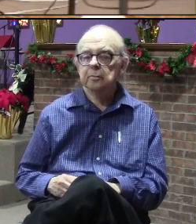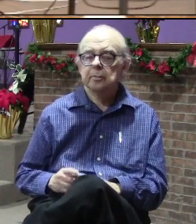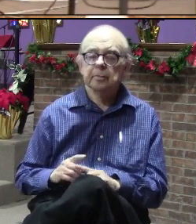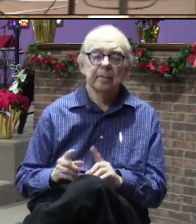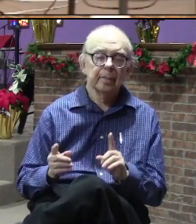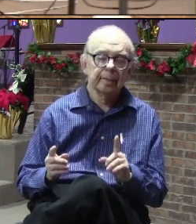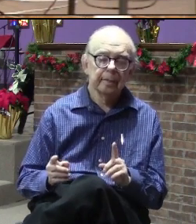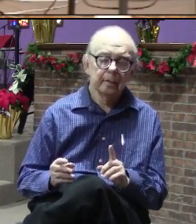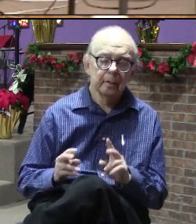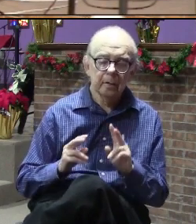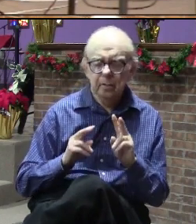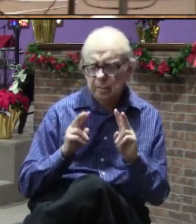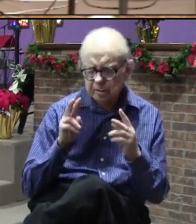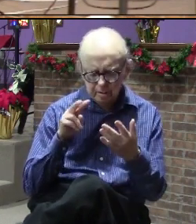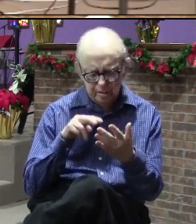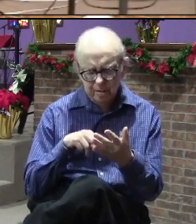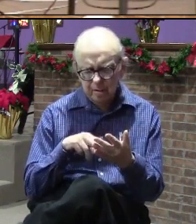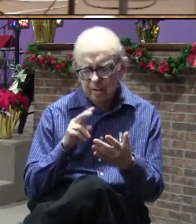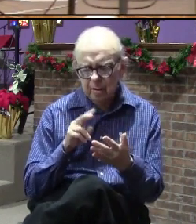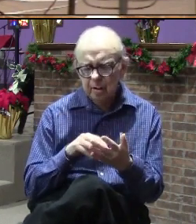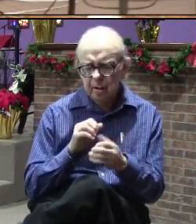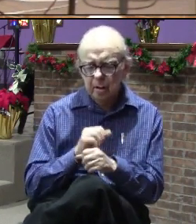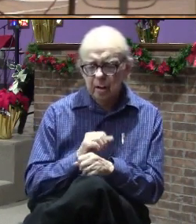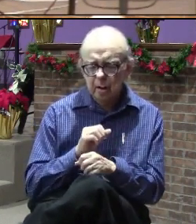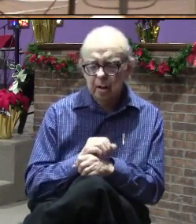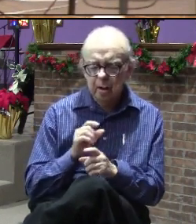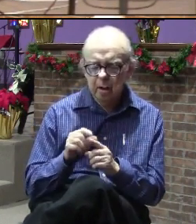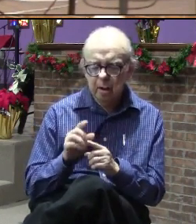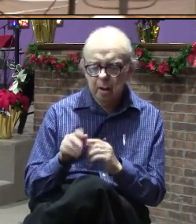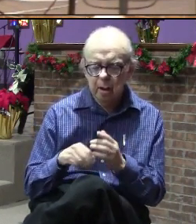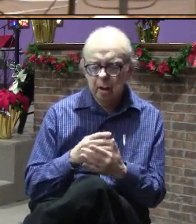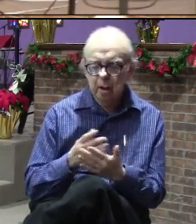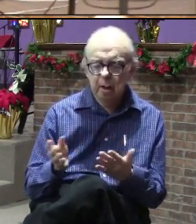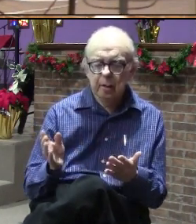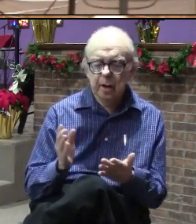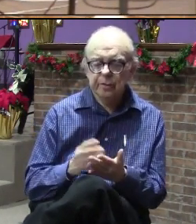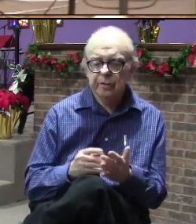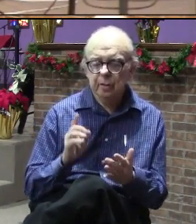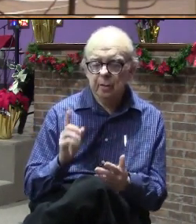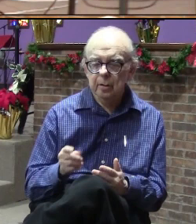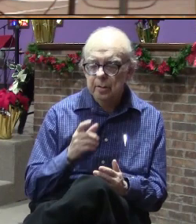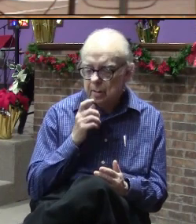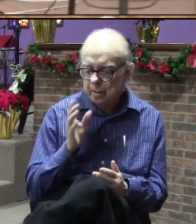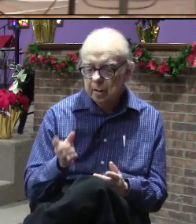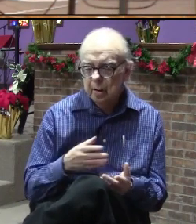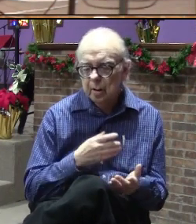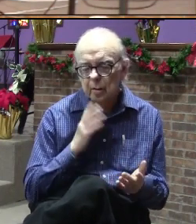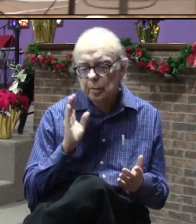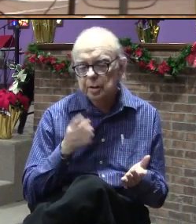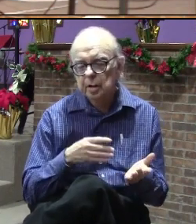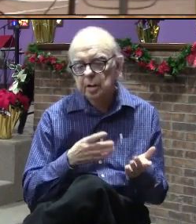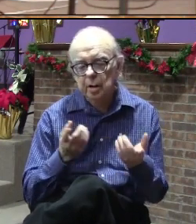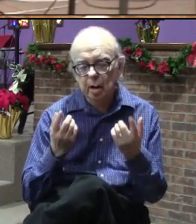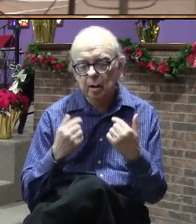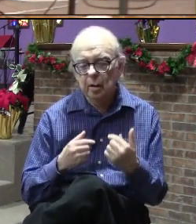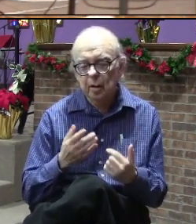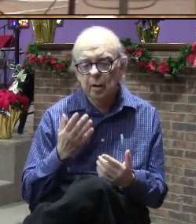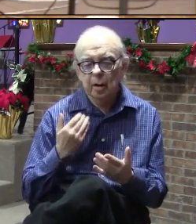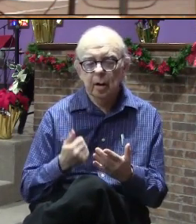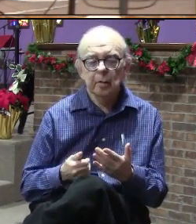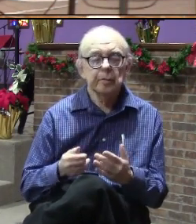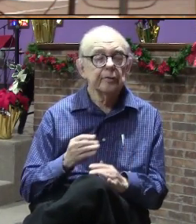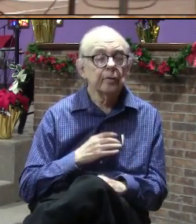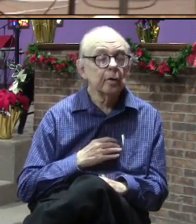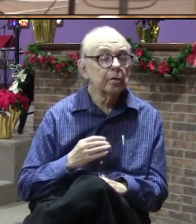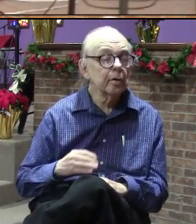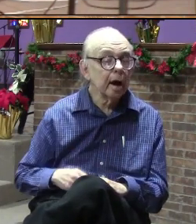But when you look at this, word was given about someone who was going to come before